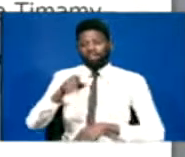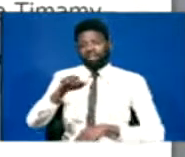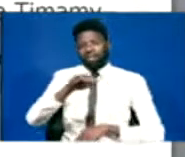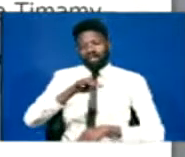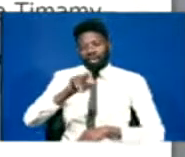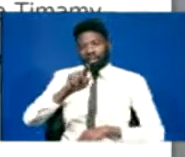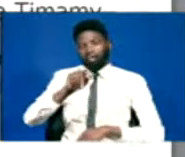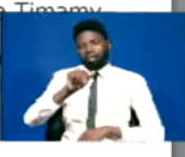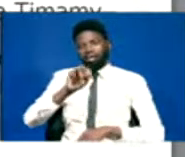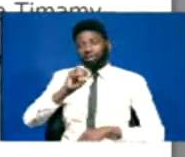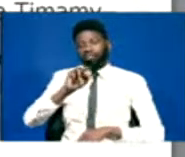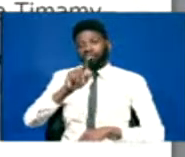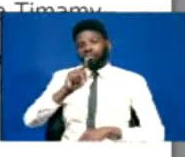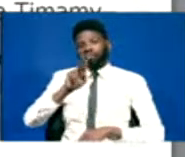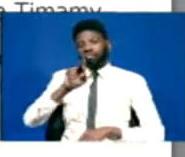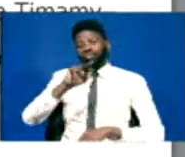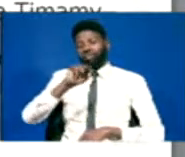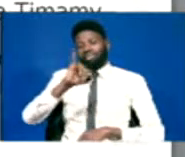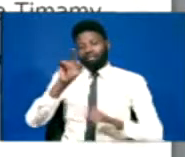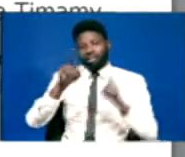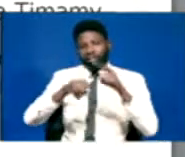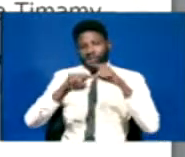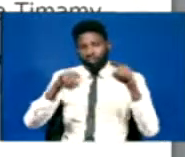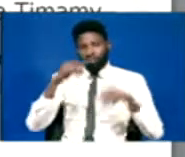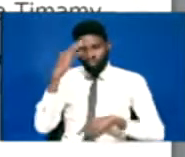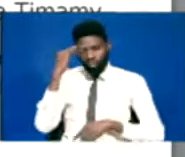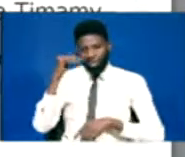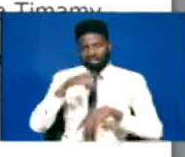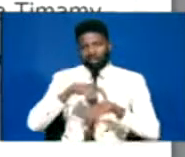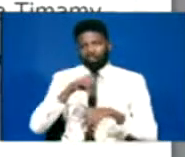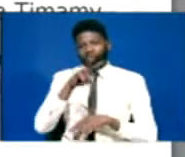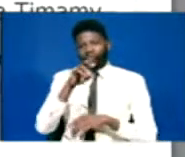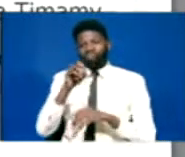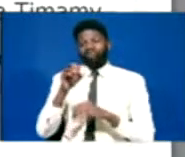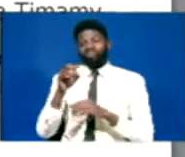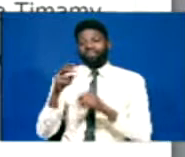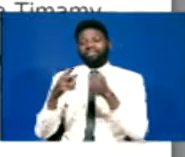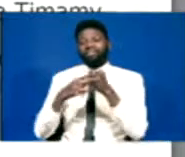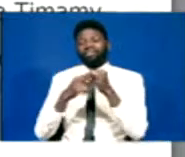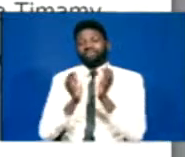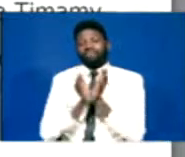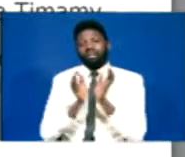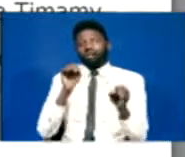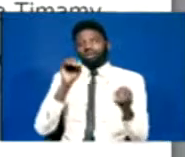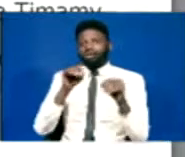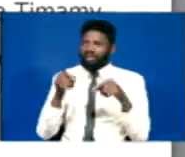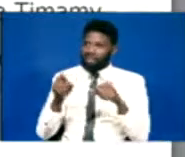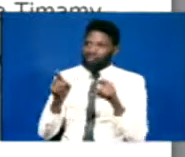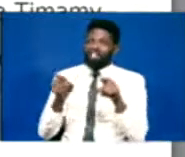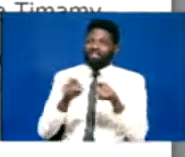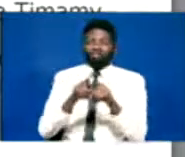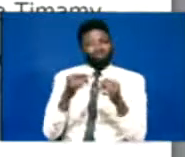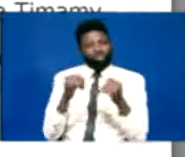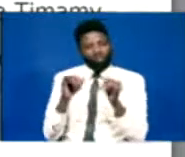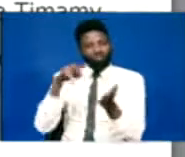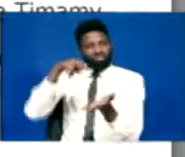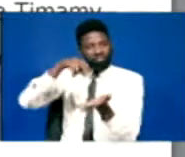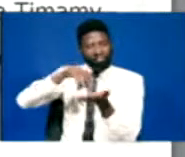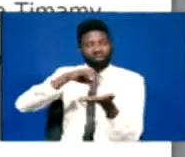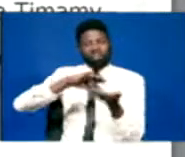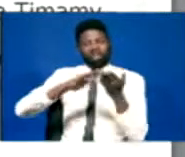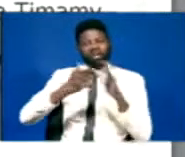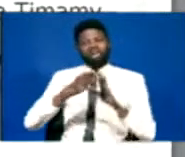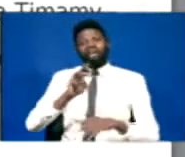citing irregularities in the 2007 general elections. He attempted, he threw his hat in the race, wanting to become the Member of Parliament